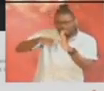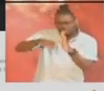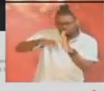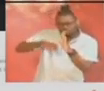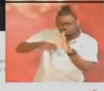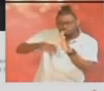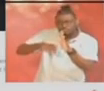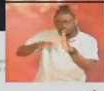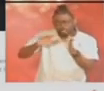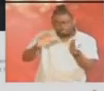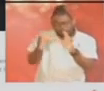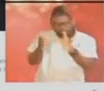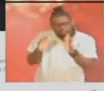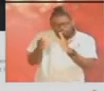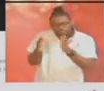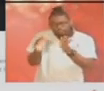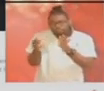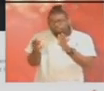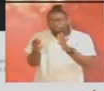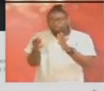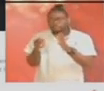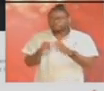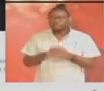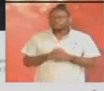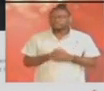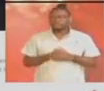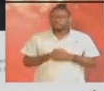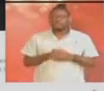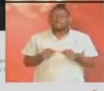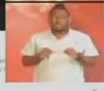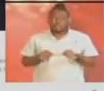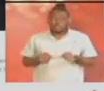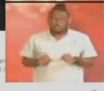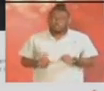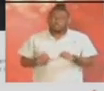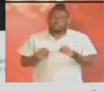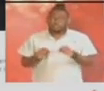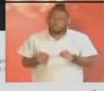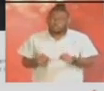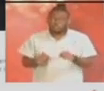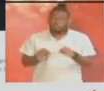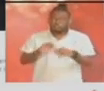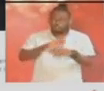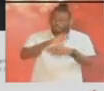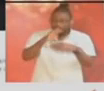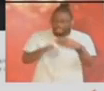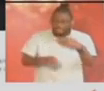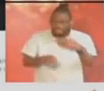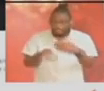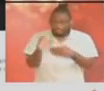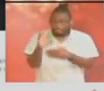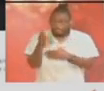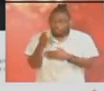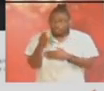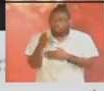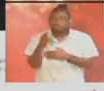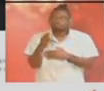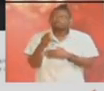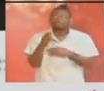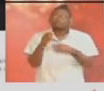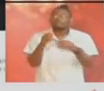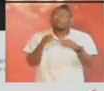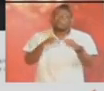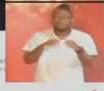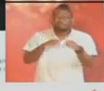seeing some slowing, but as we move towards the end of that blue section, again, we see that upward turn,